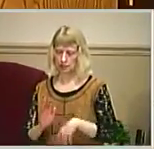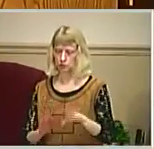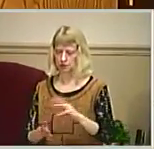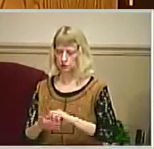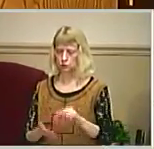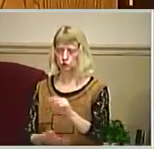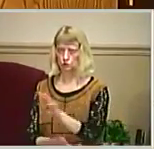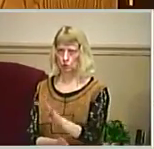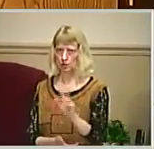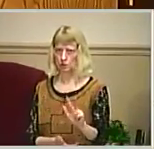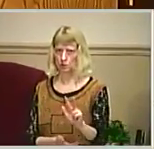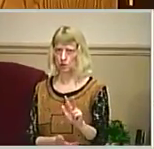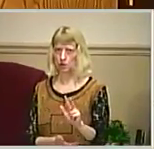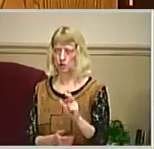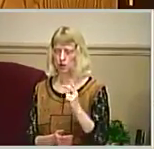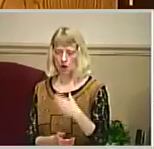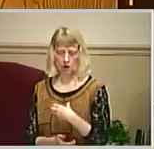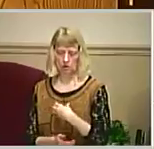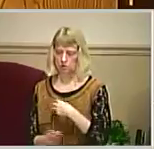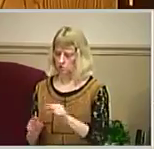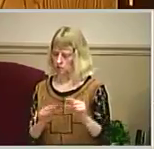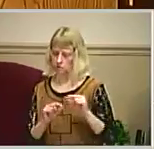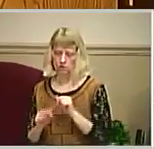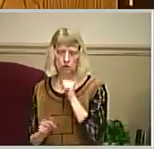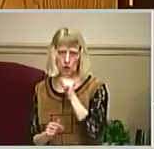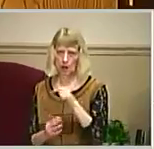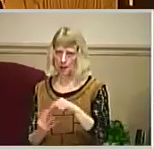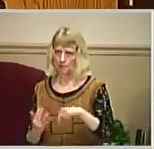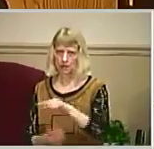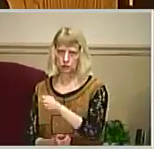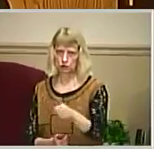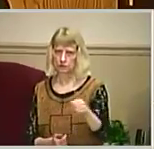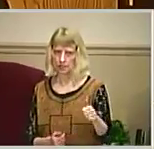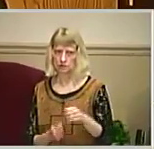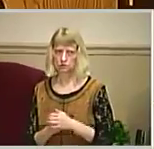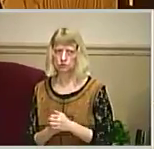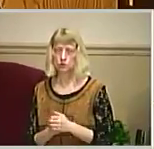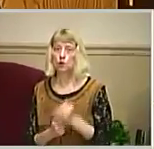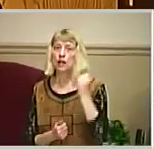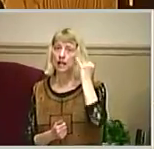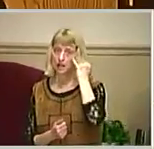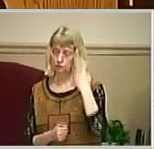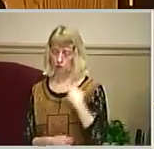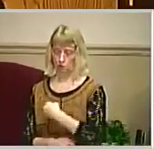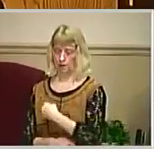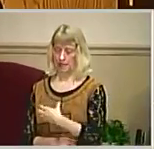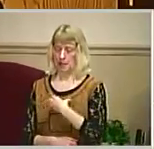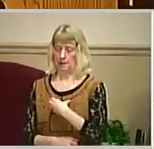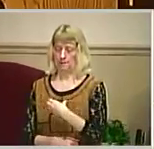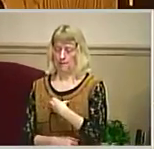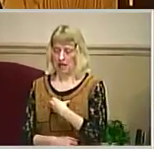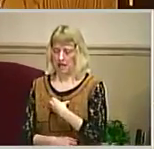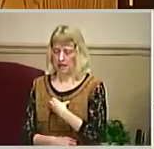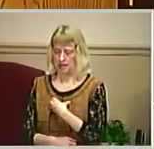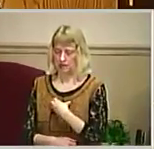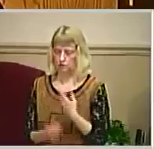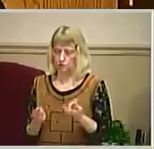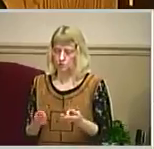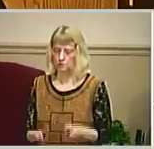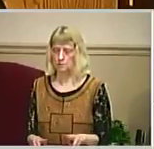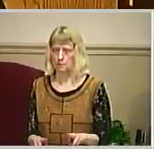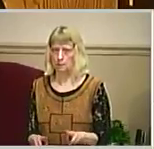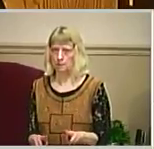verse 43, murmur not among yourselves. So if we set out and complain for that which has